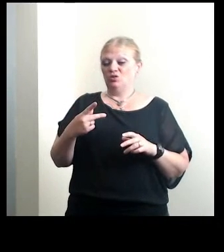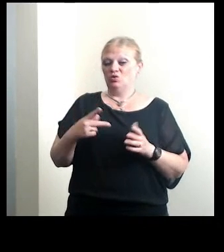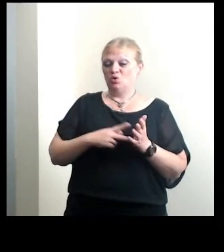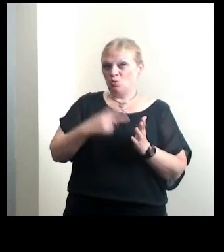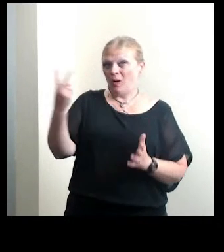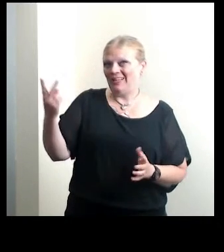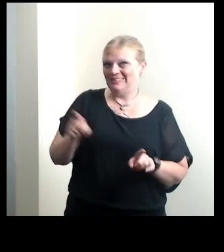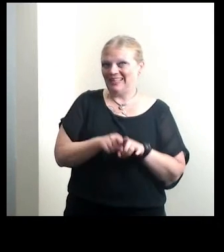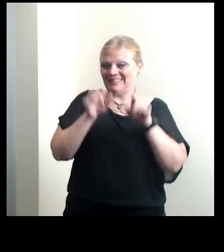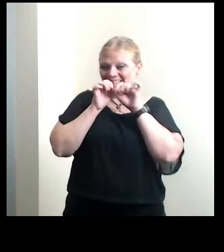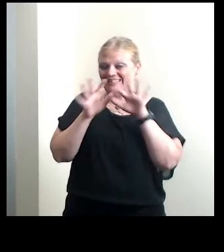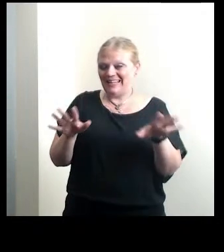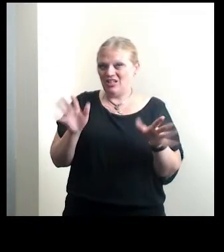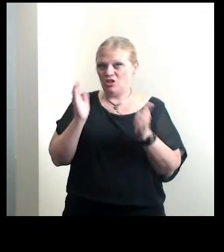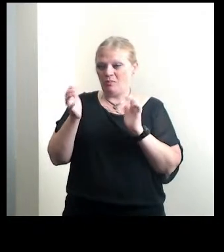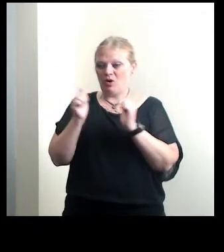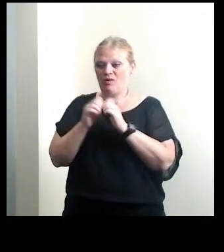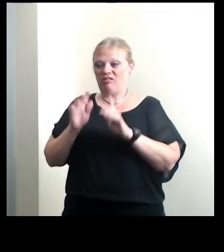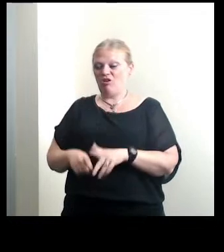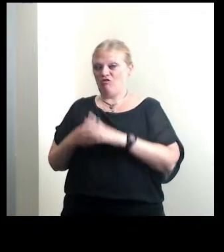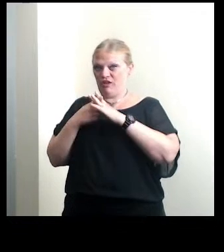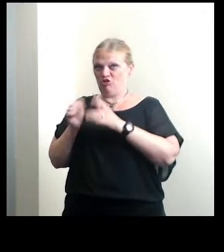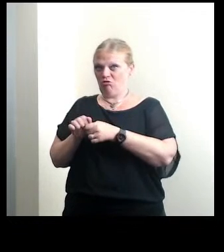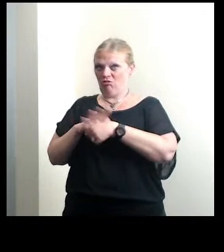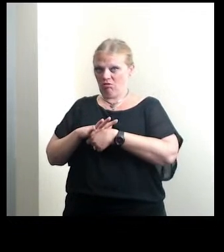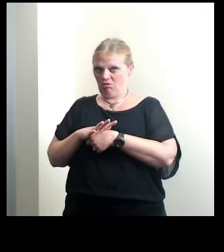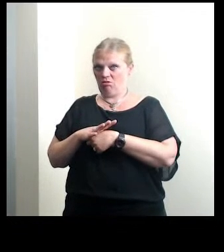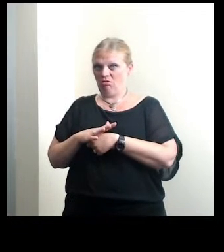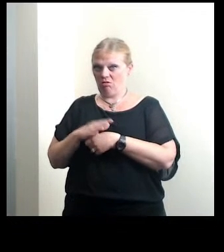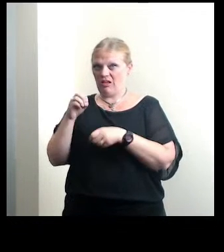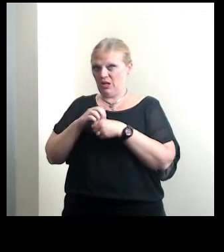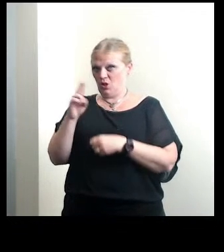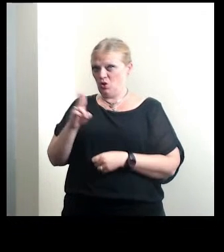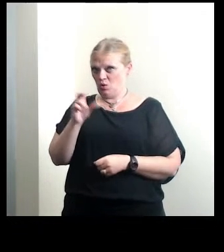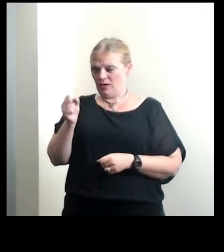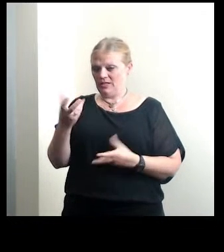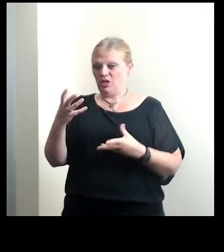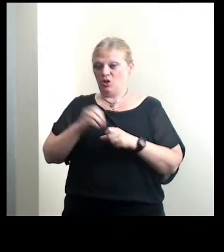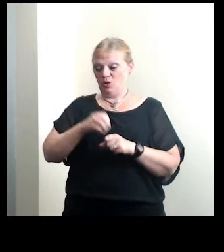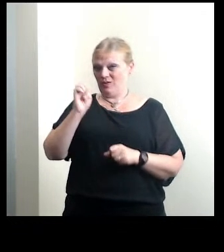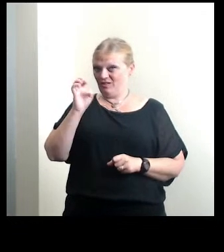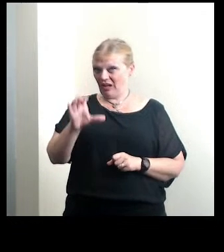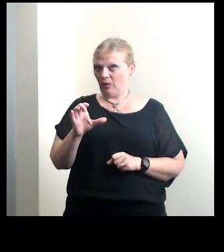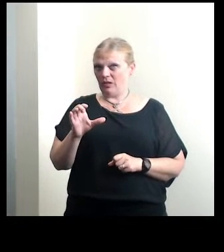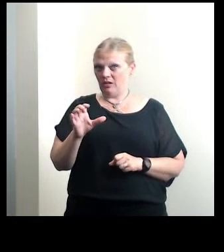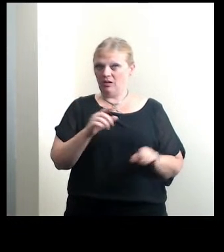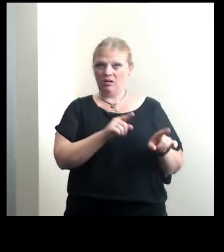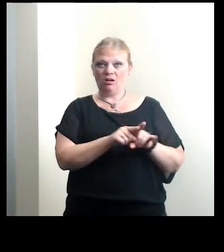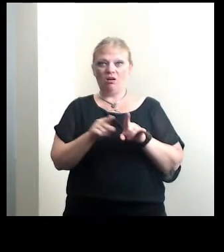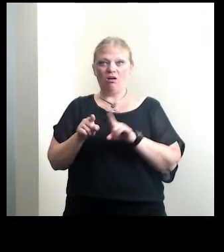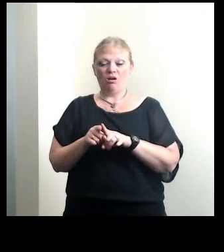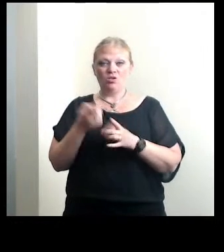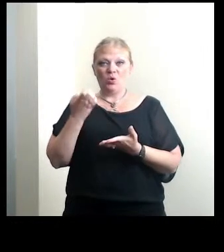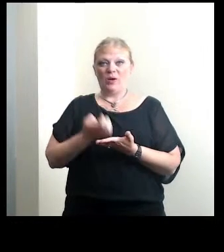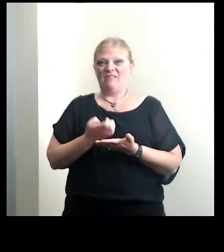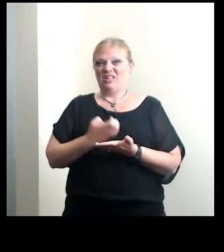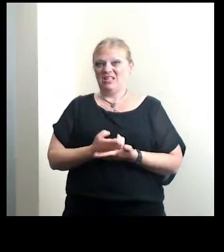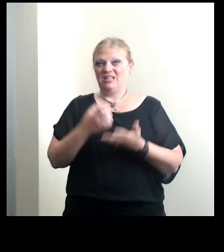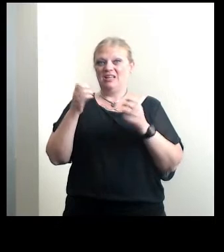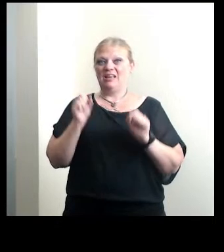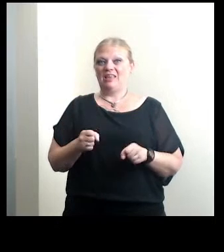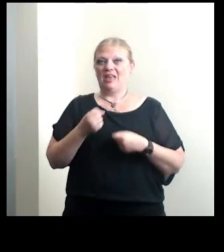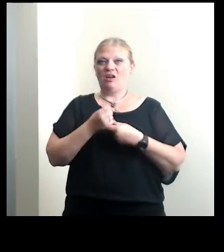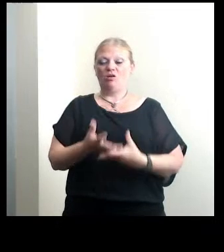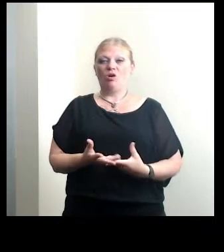as the original COVID-19 strains that we've seen in the United States, including Erie County. There is evidence that it can cause